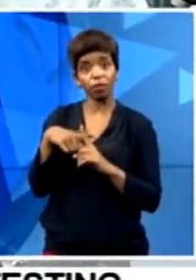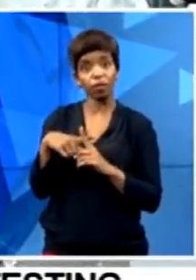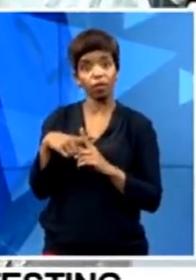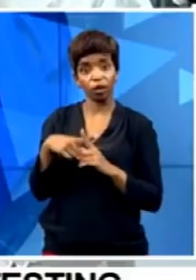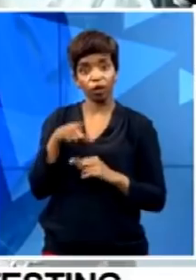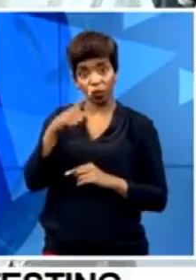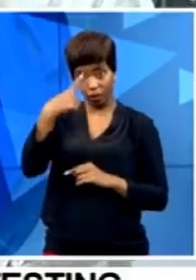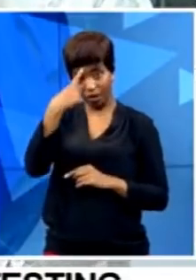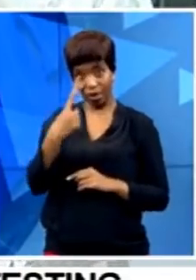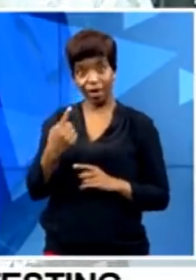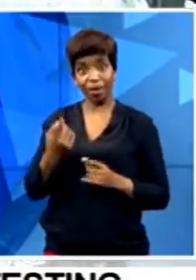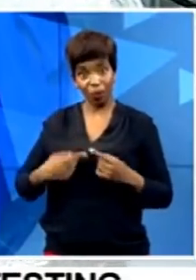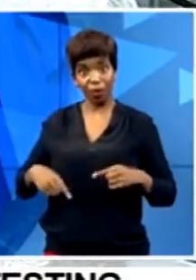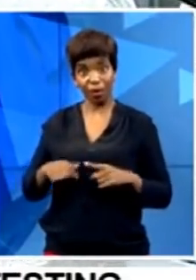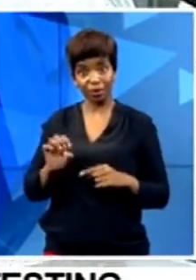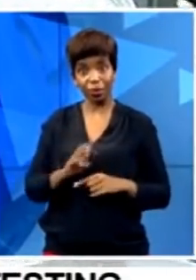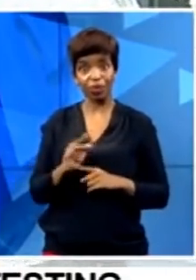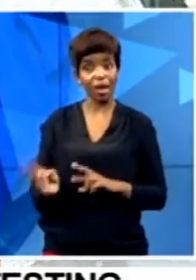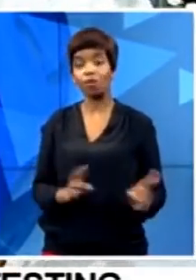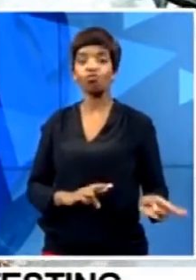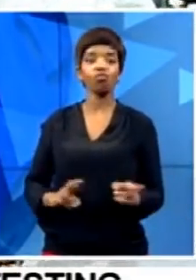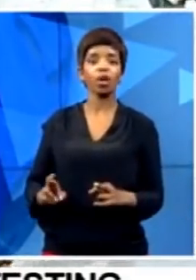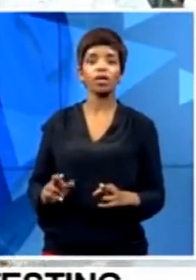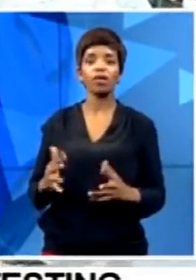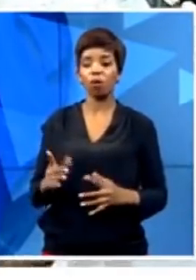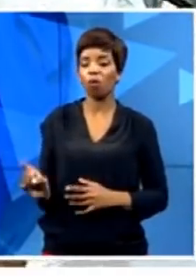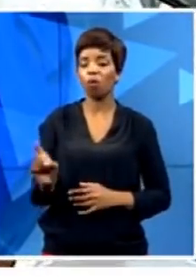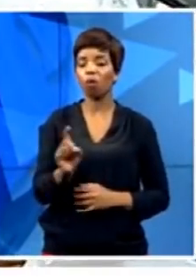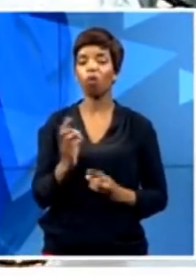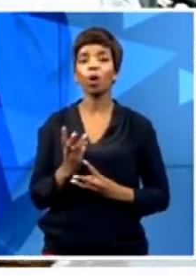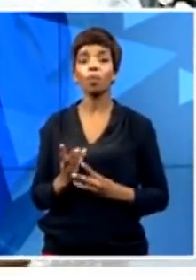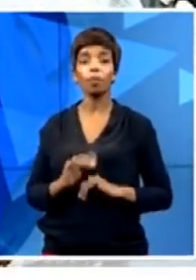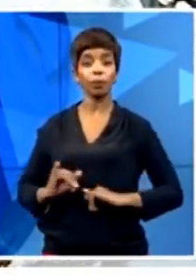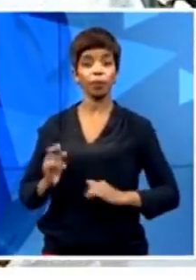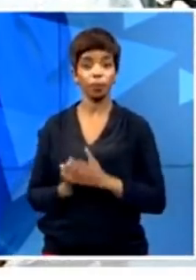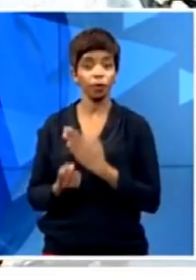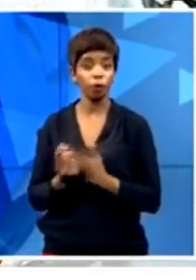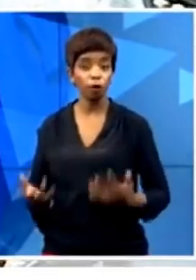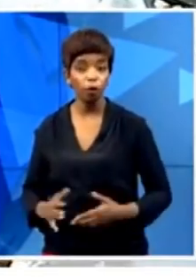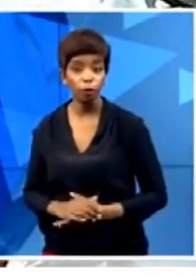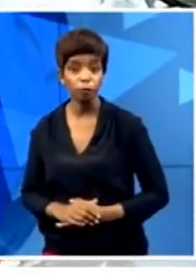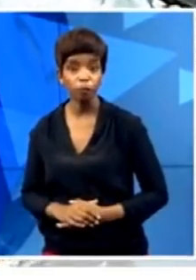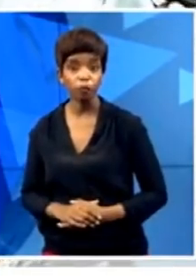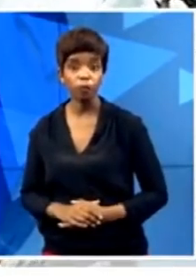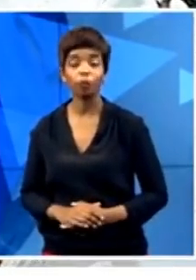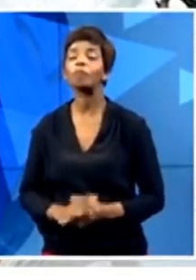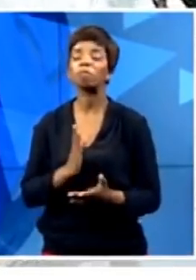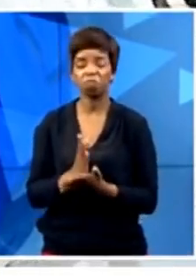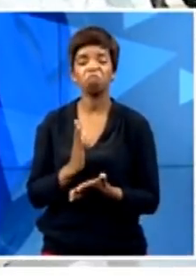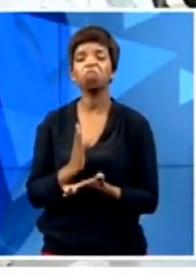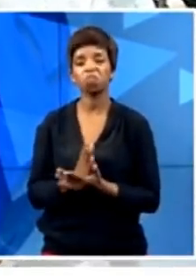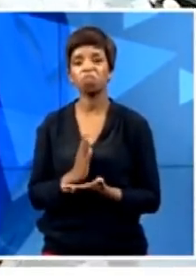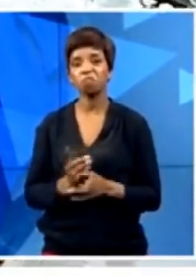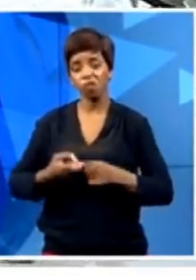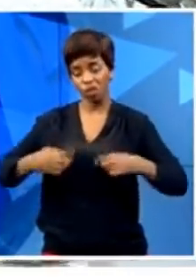people once they become positive as well? Definitely. We are working on that. We are consolidating. We've already identified the